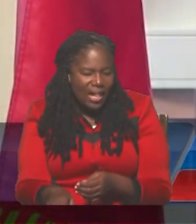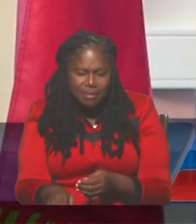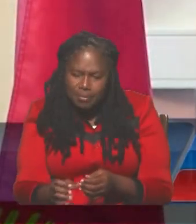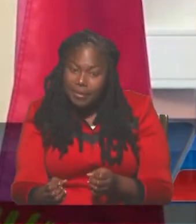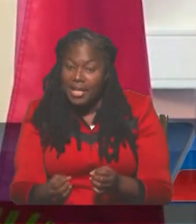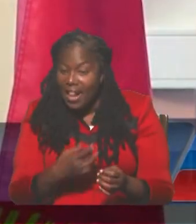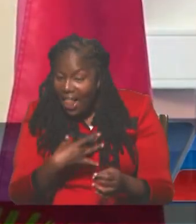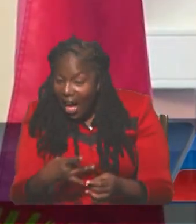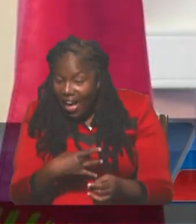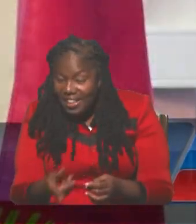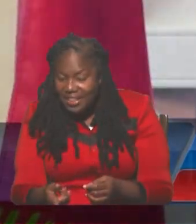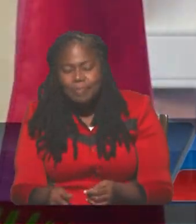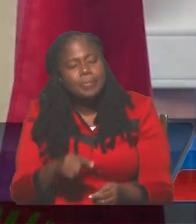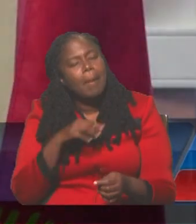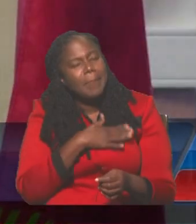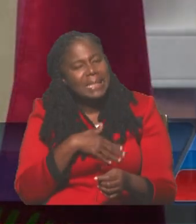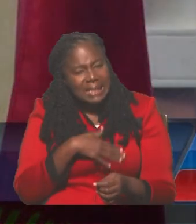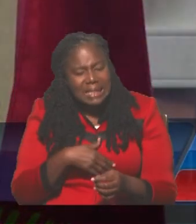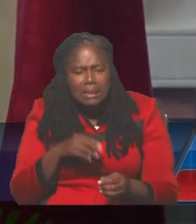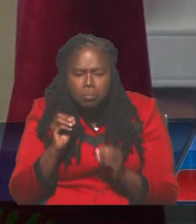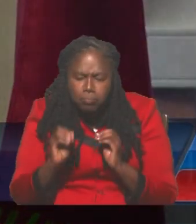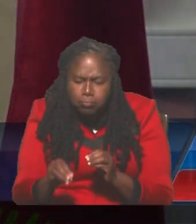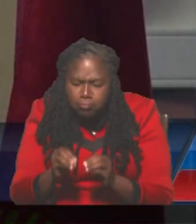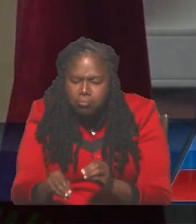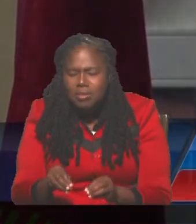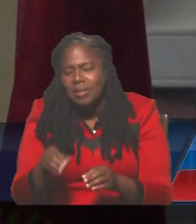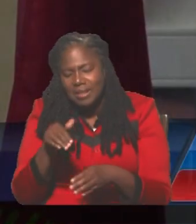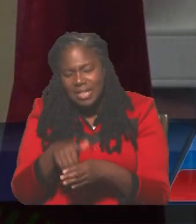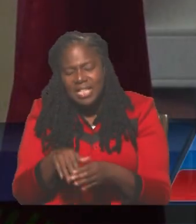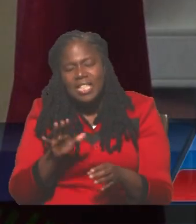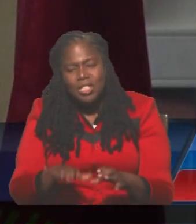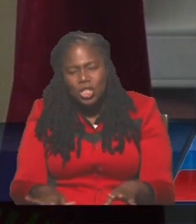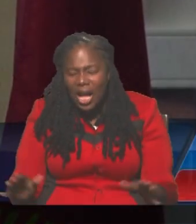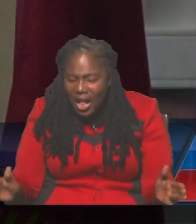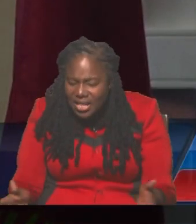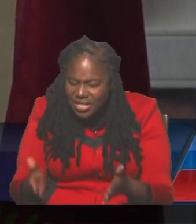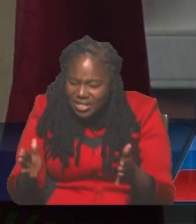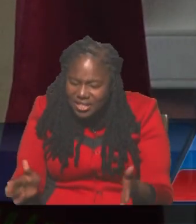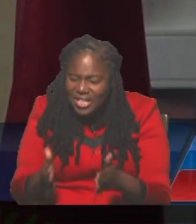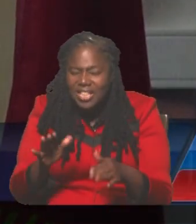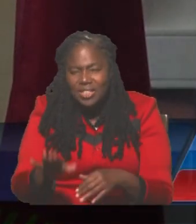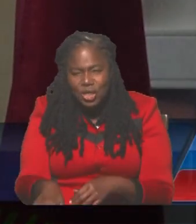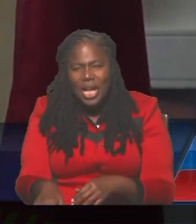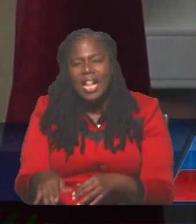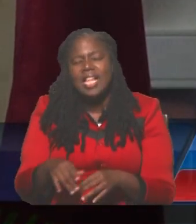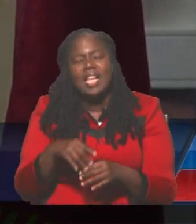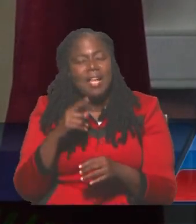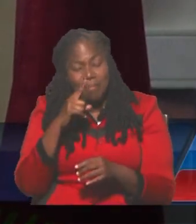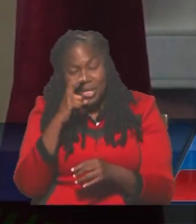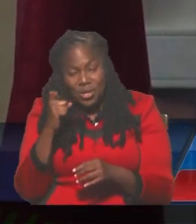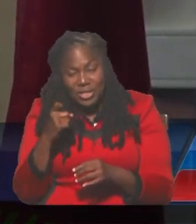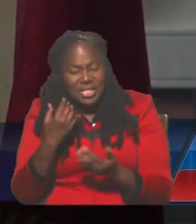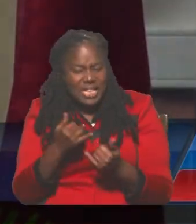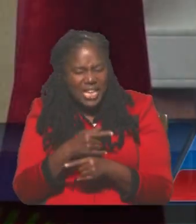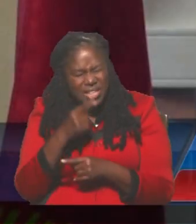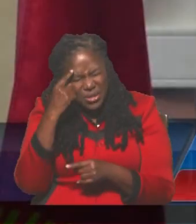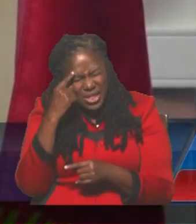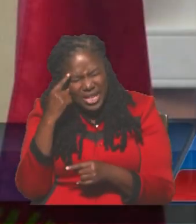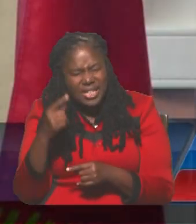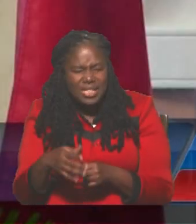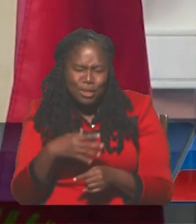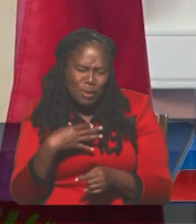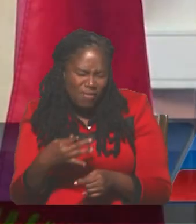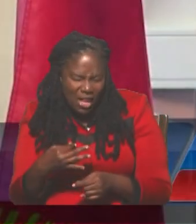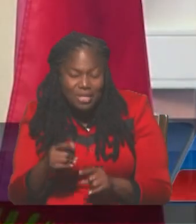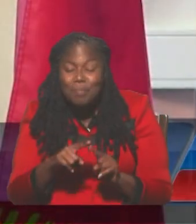it. Nurture it, because what may seem like curiosity today could be the foundation for the next